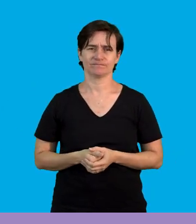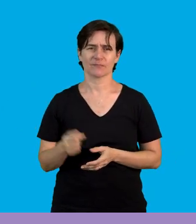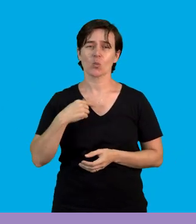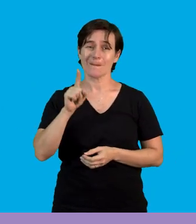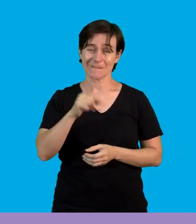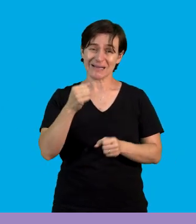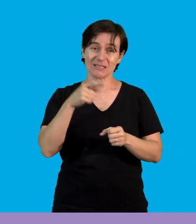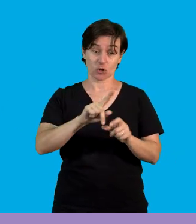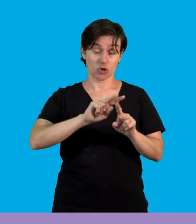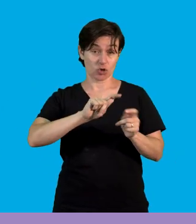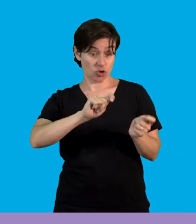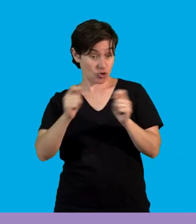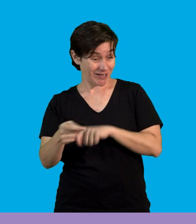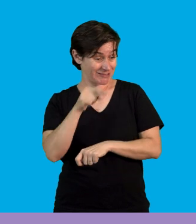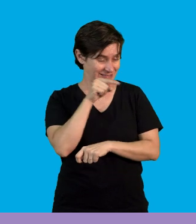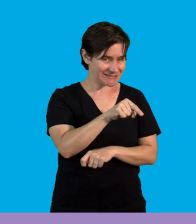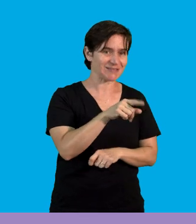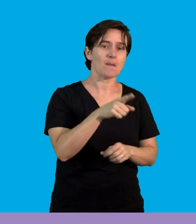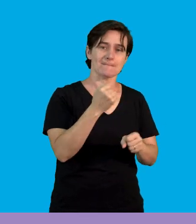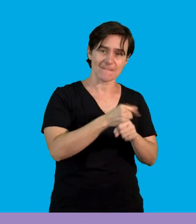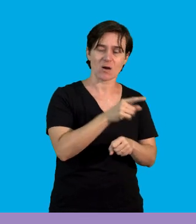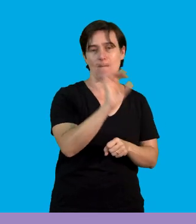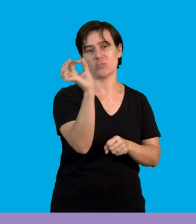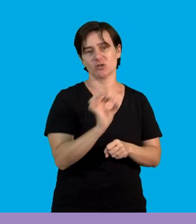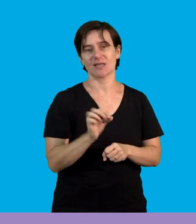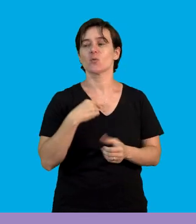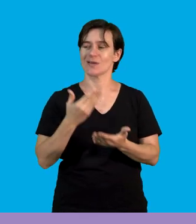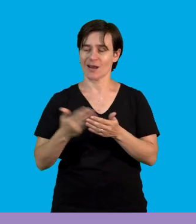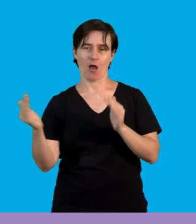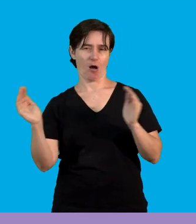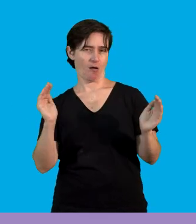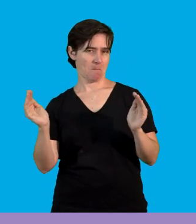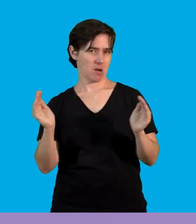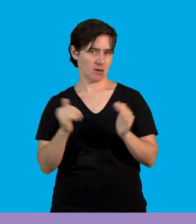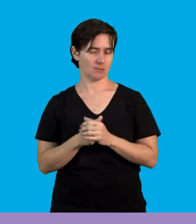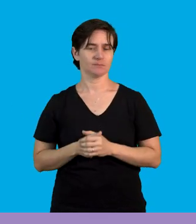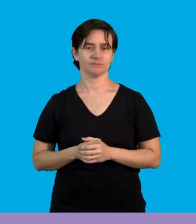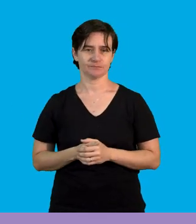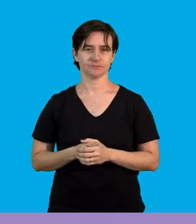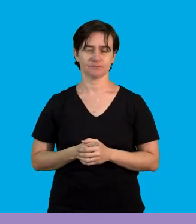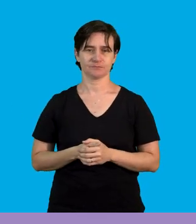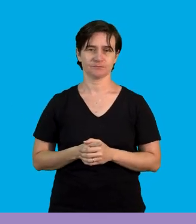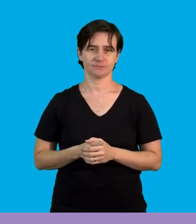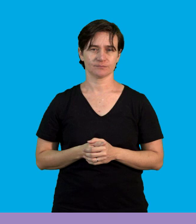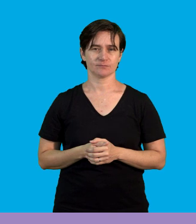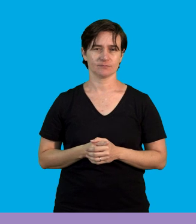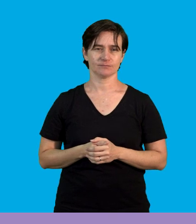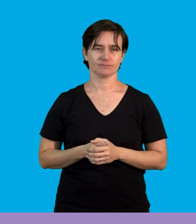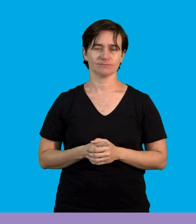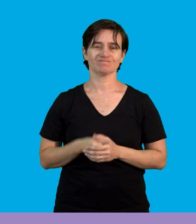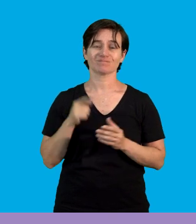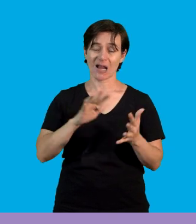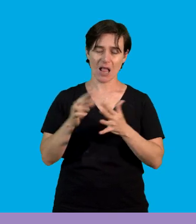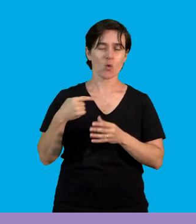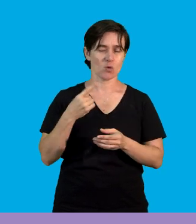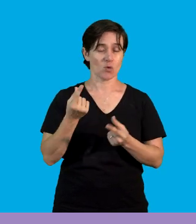fraction. We need to convert the common fraction to a percentage such that we are able to compare two